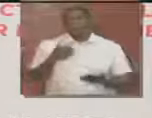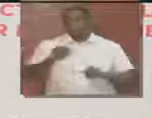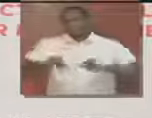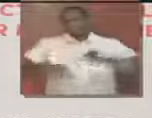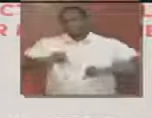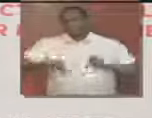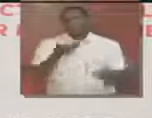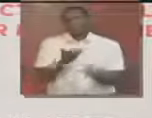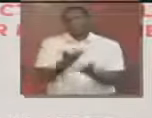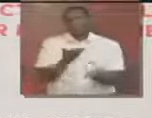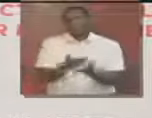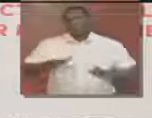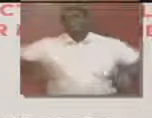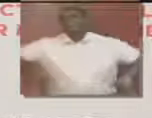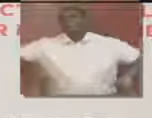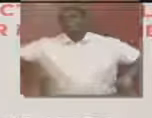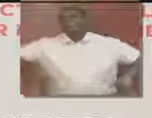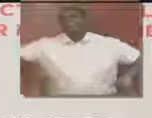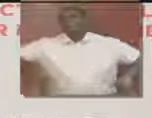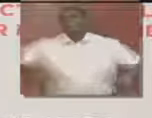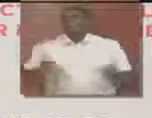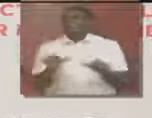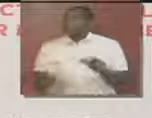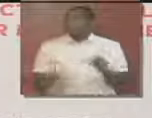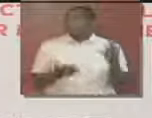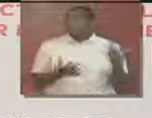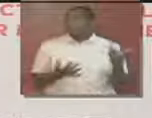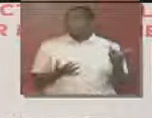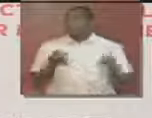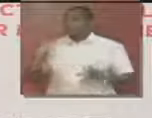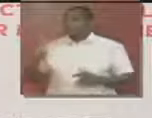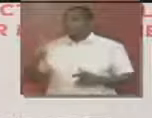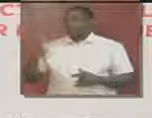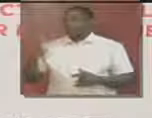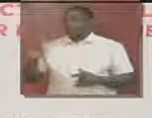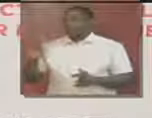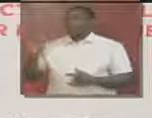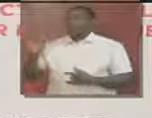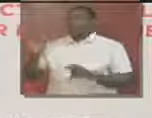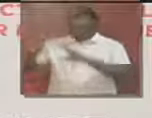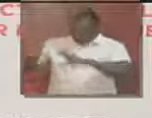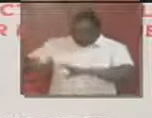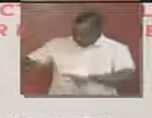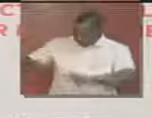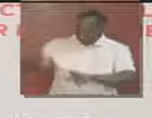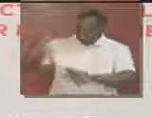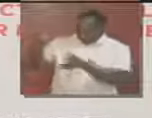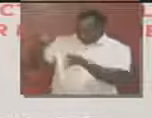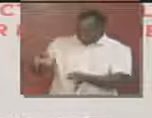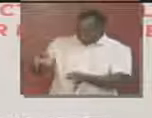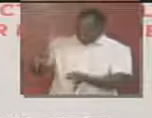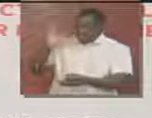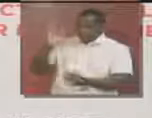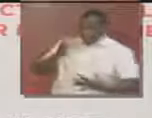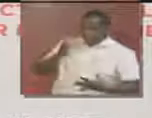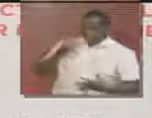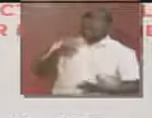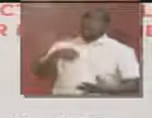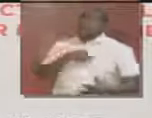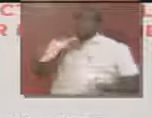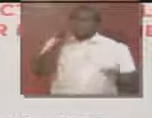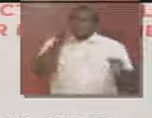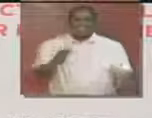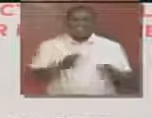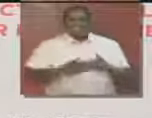position, but this is being reevaluated by WHO, and as information becomes available, if the position needs to change, we will most